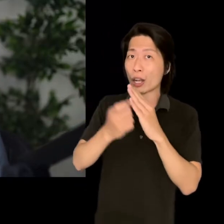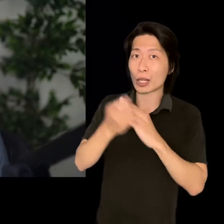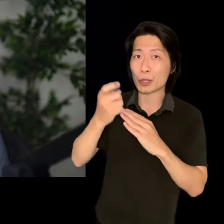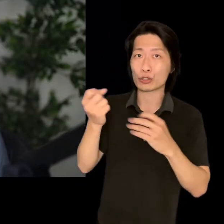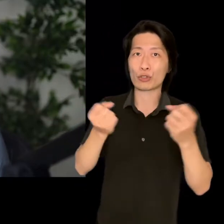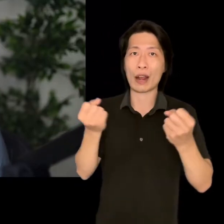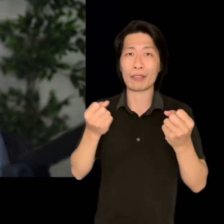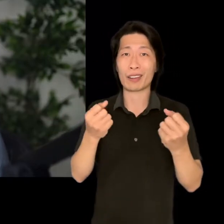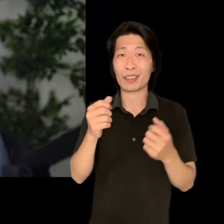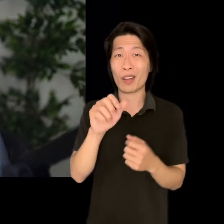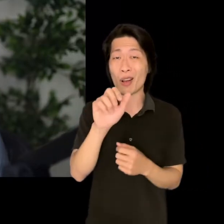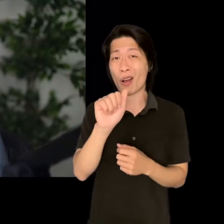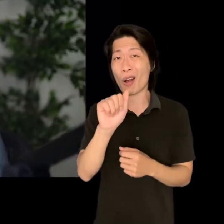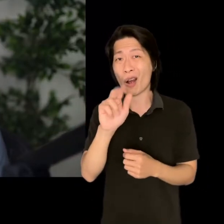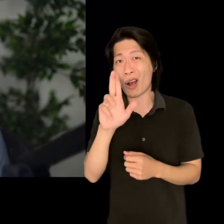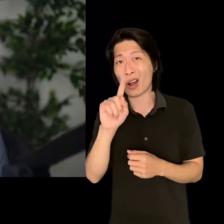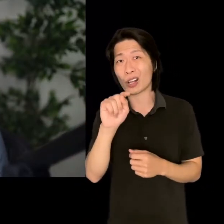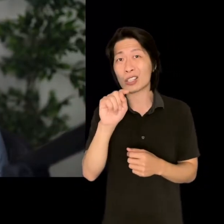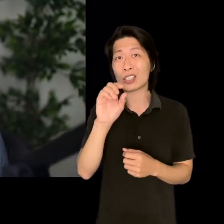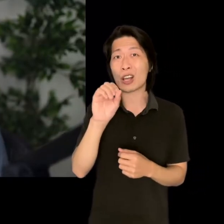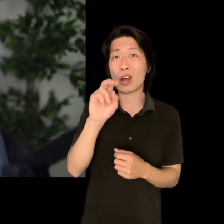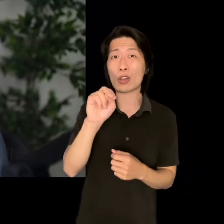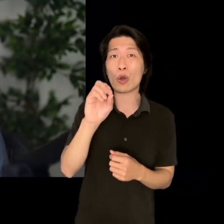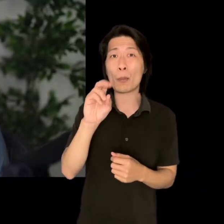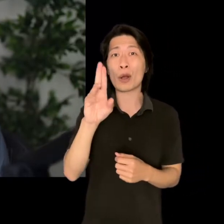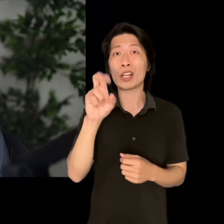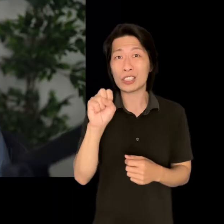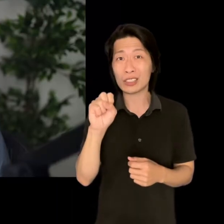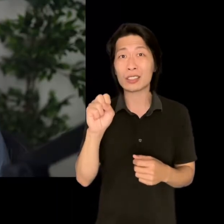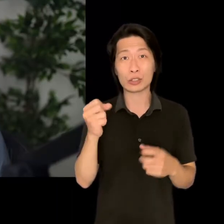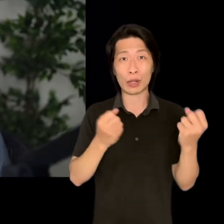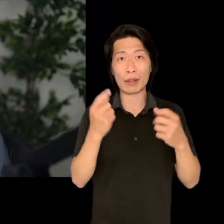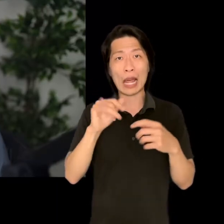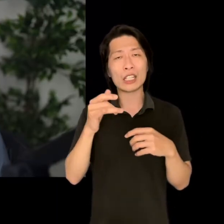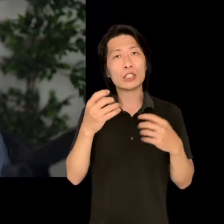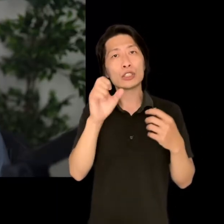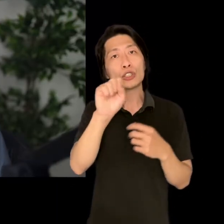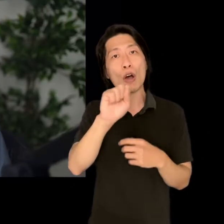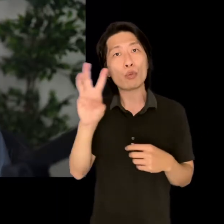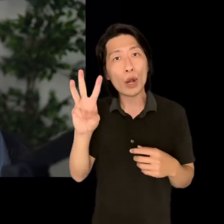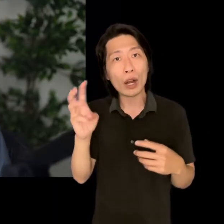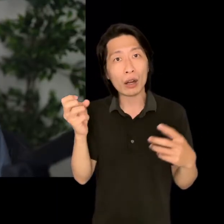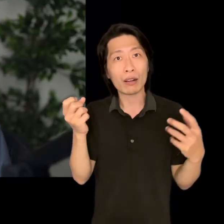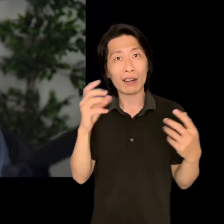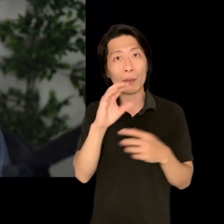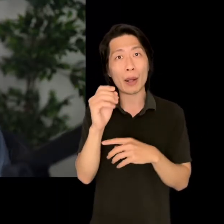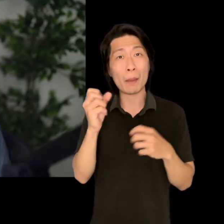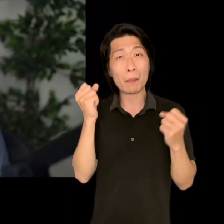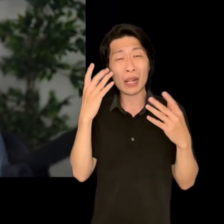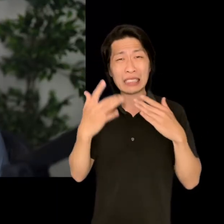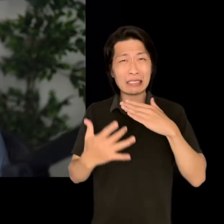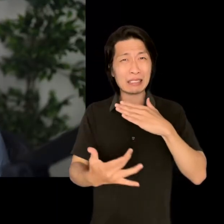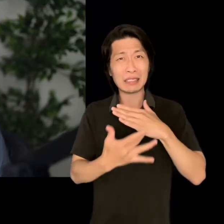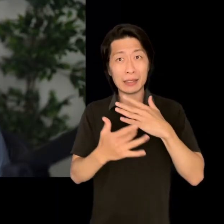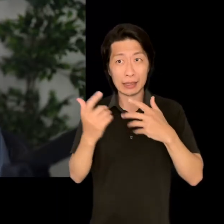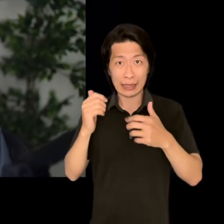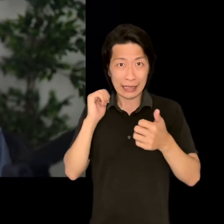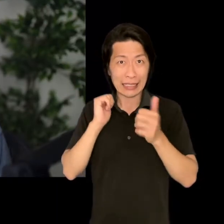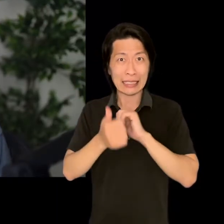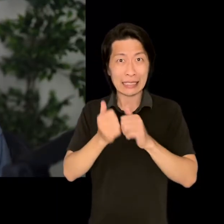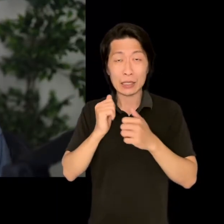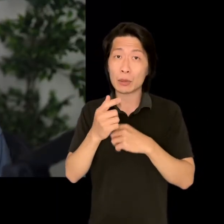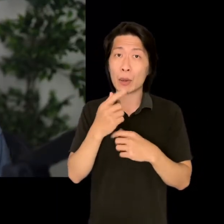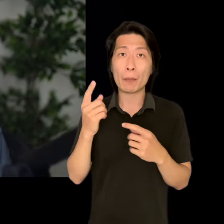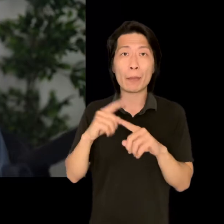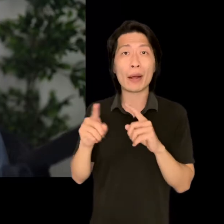of autonomous driving. You see, autonomous driving is largely a software problem that the largest and most capable